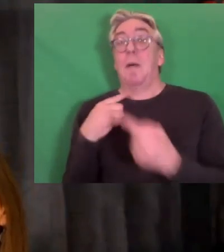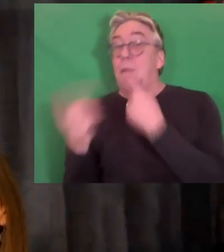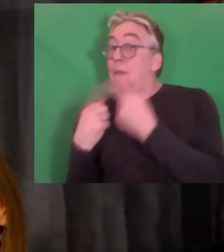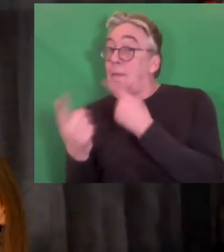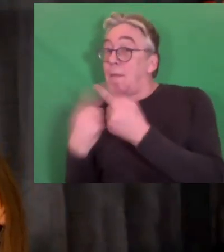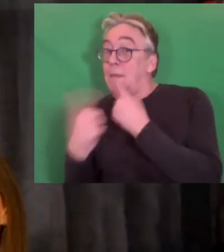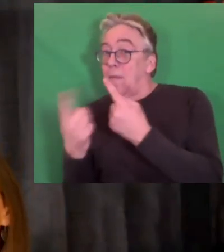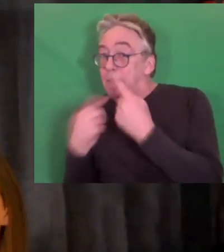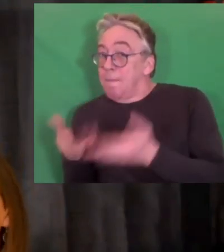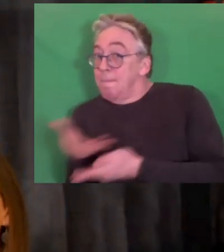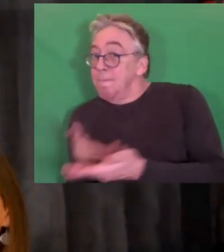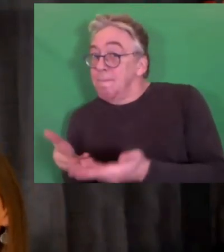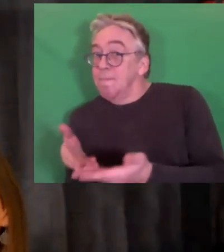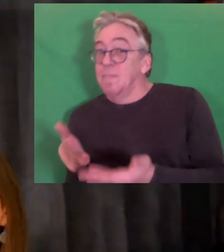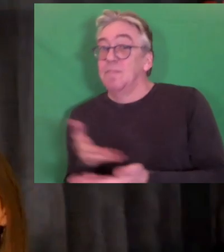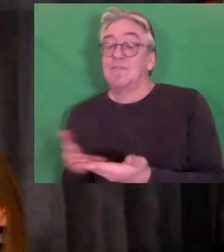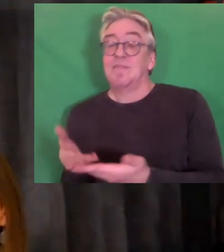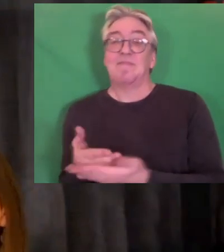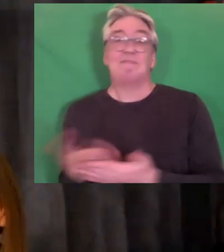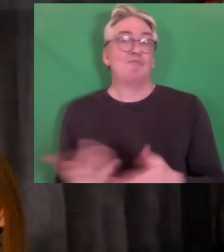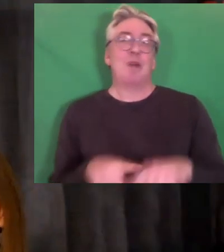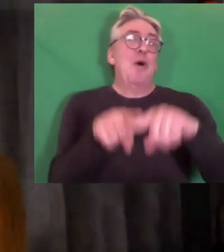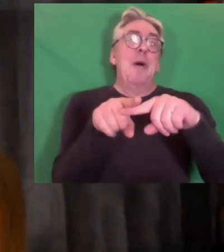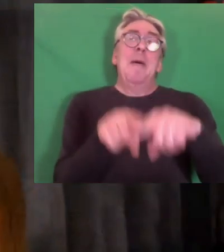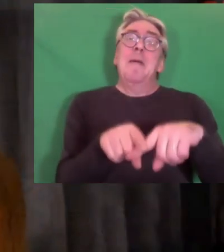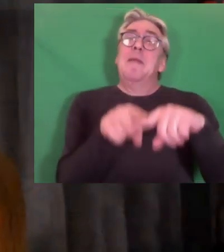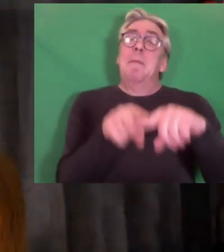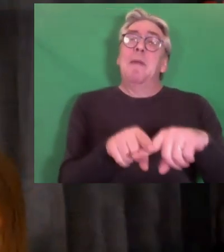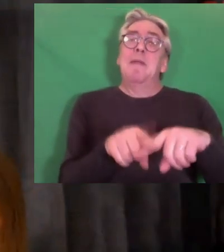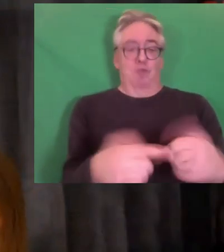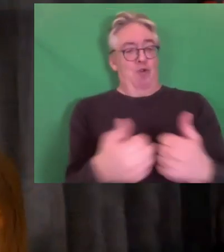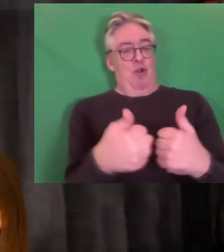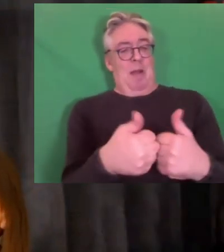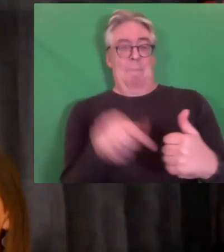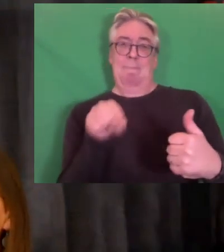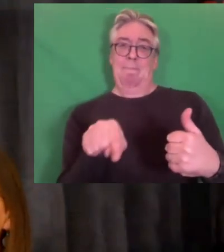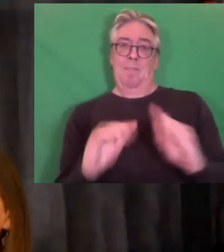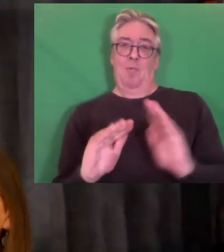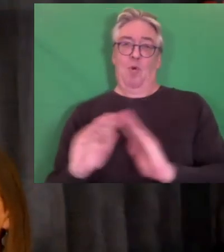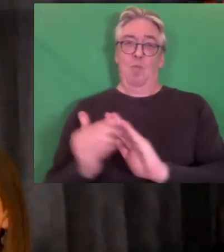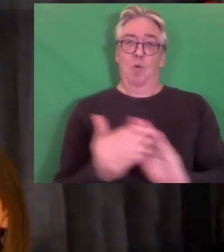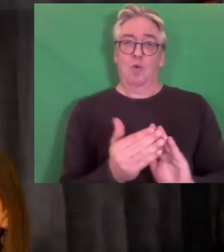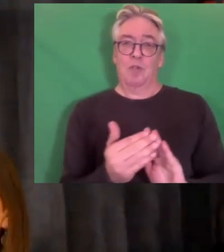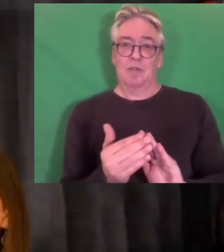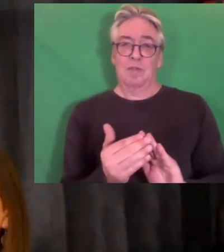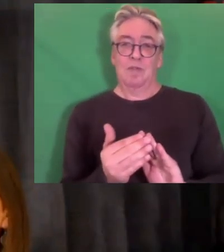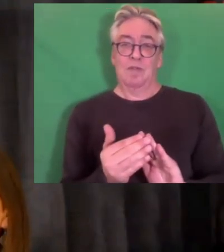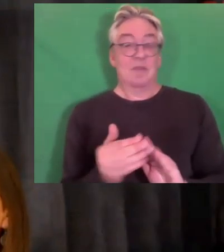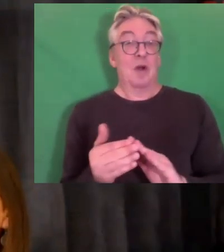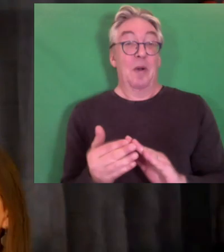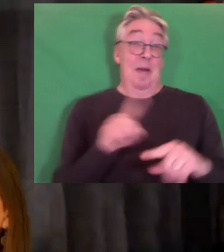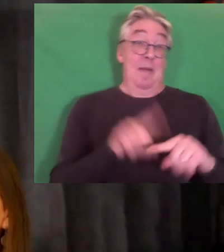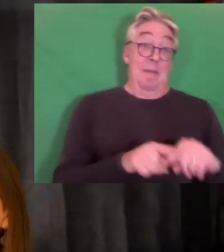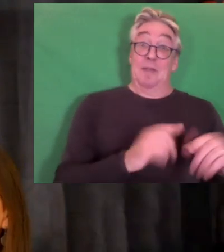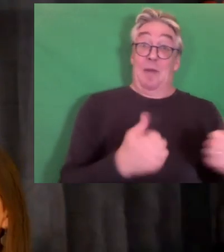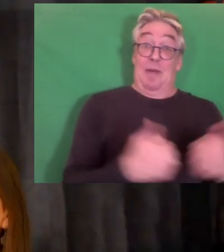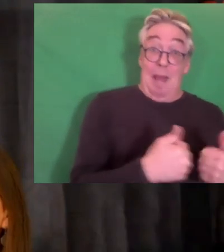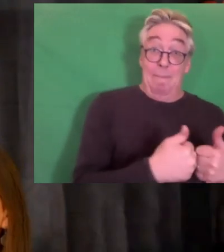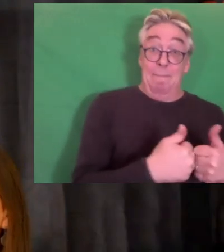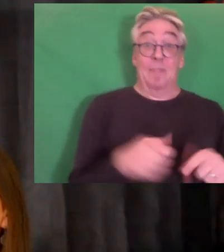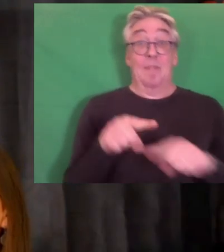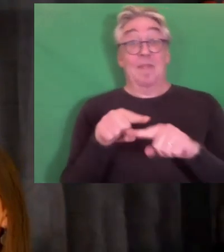community, on how well people are received or how well they behave and on the game. But most of the times, it doesn't